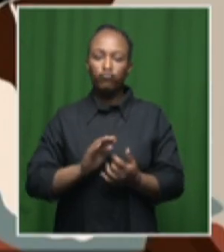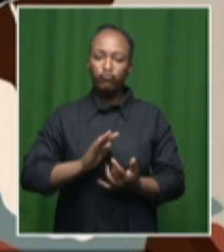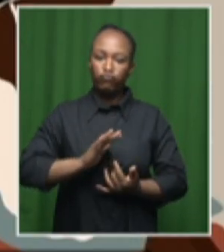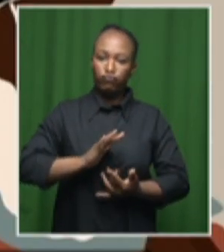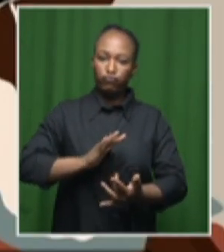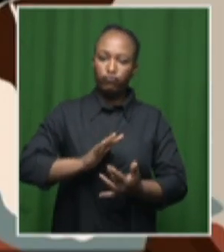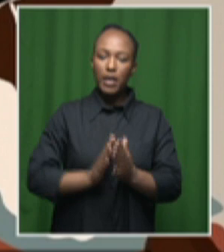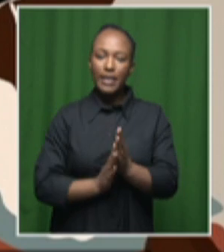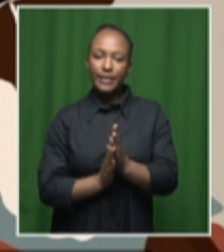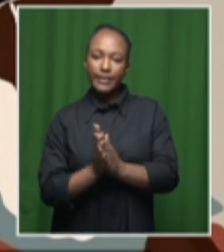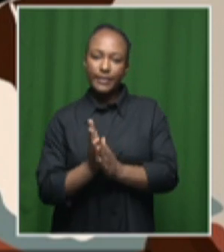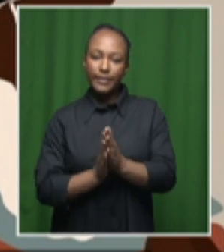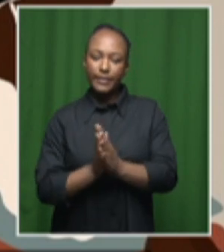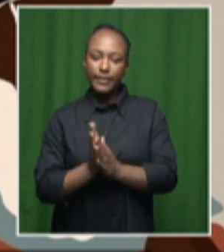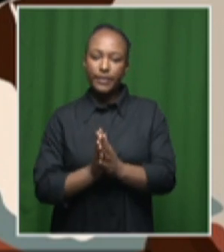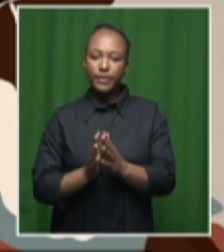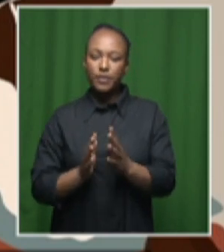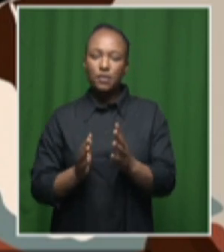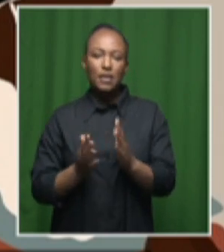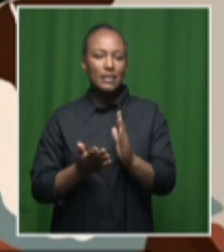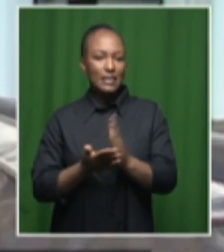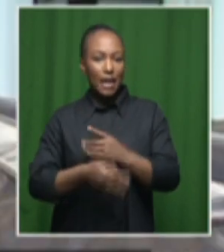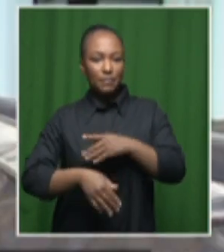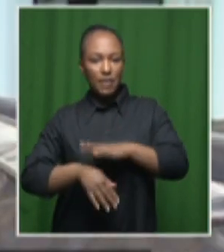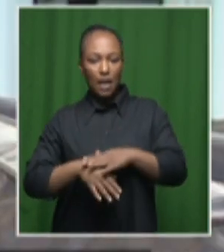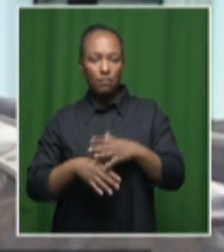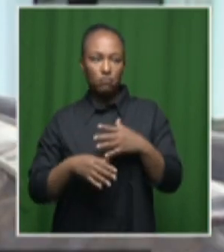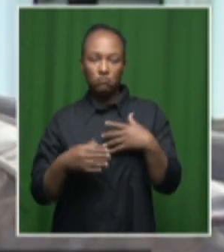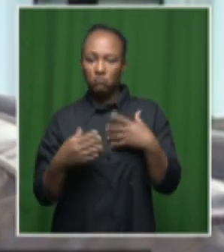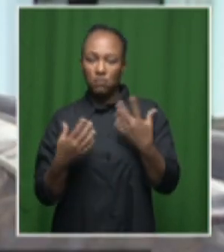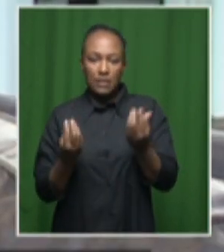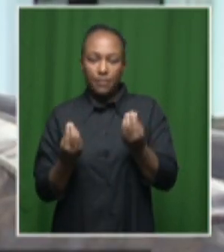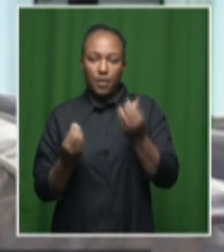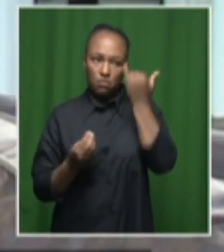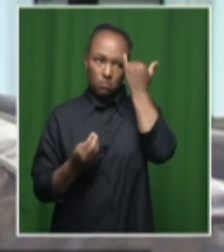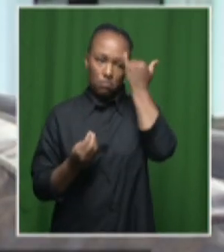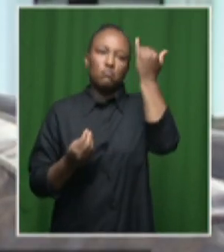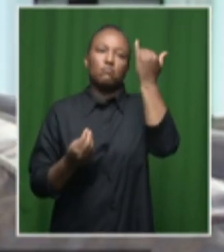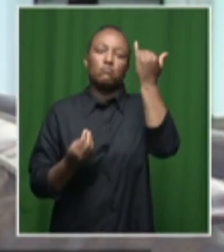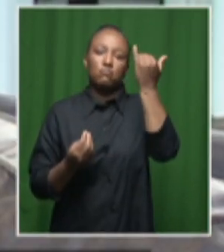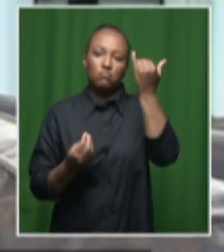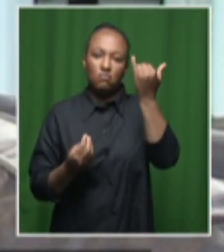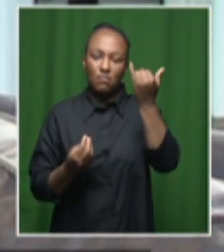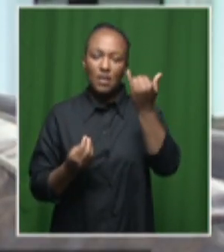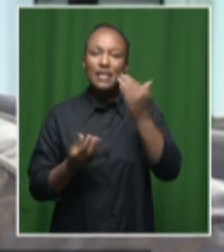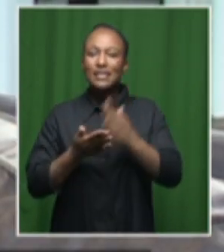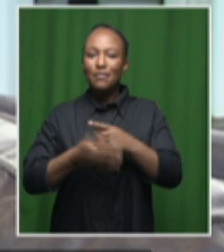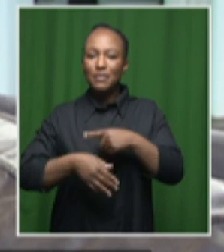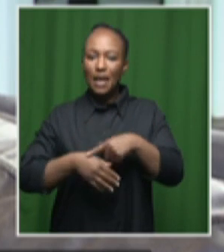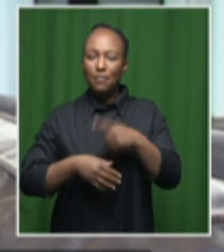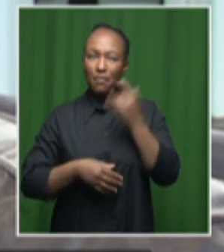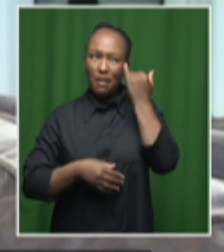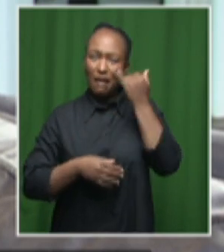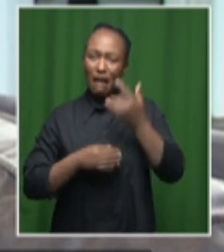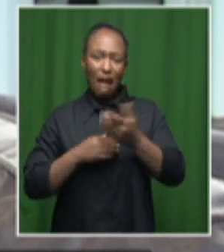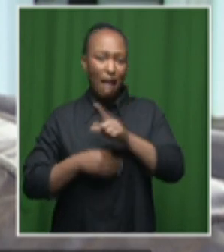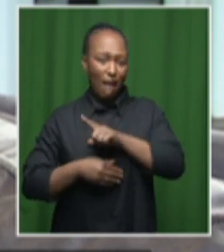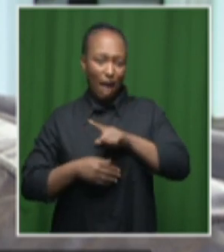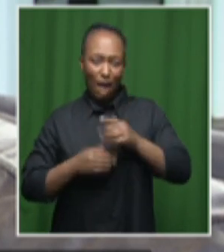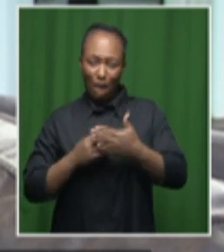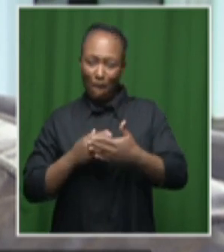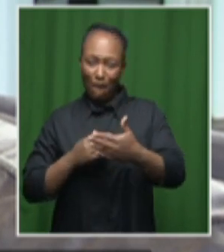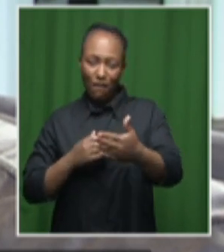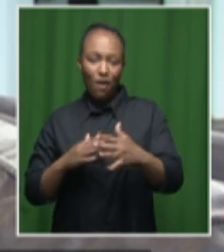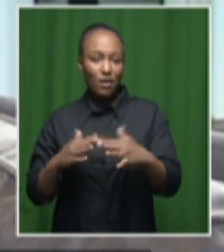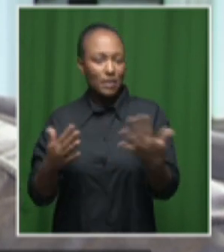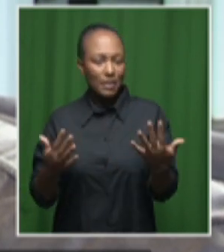come to me. Sometimes it takes time to sort of explore an idea. Sometimes it doesn't work,